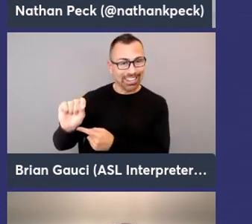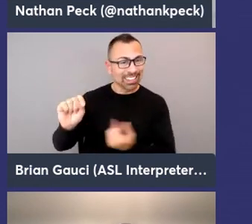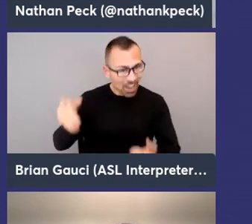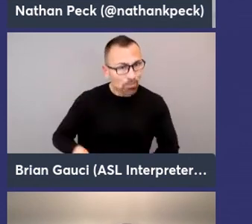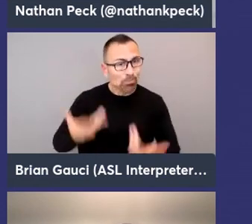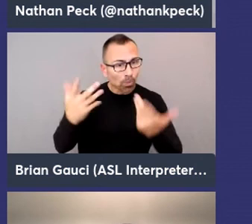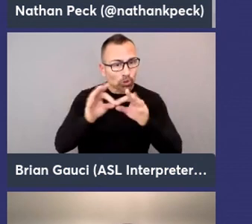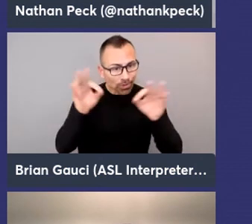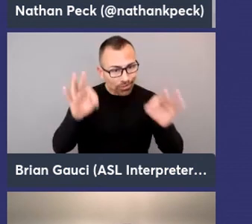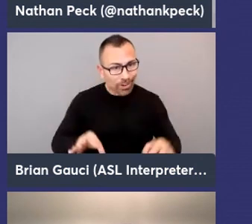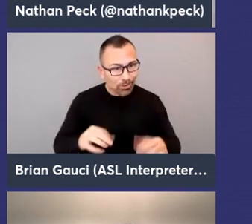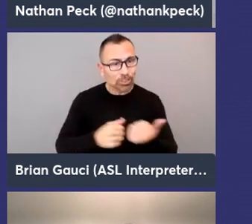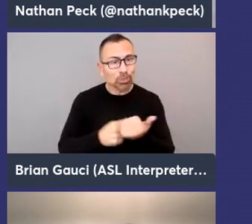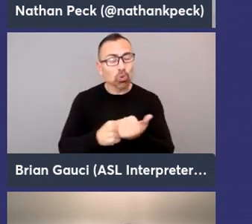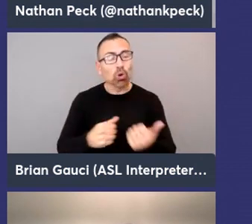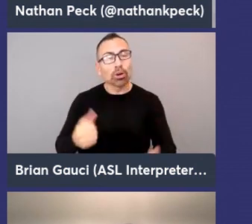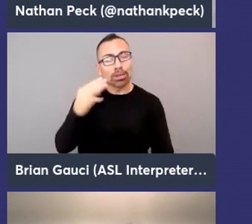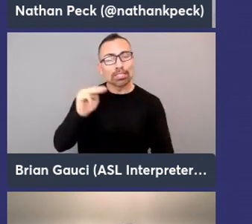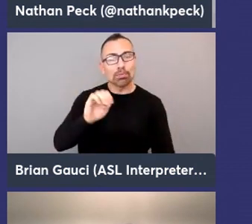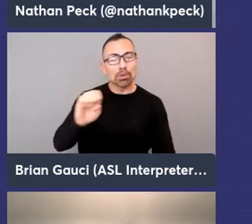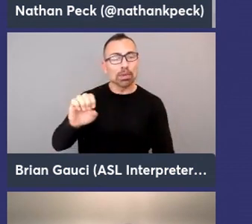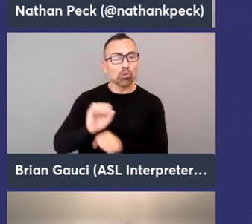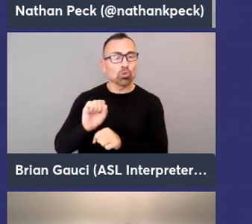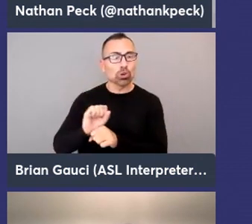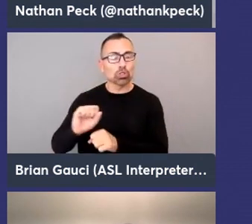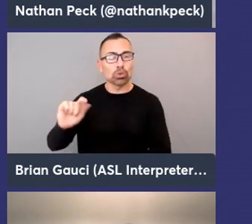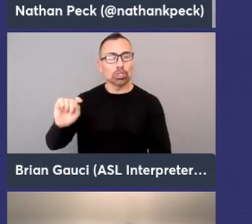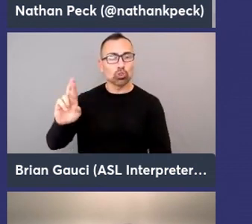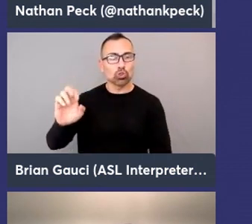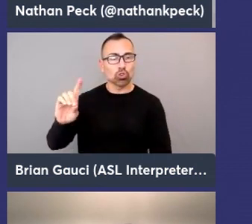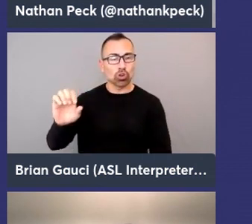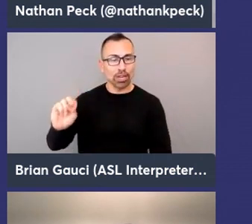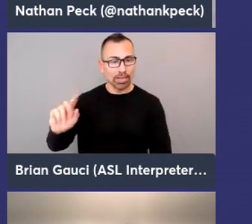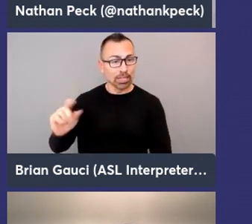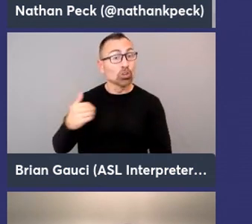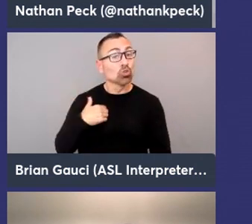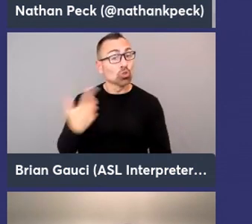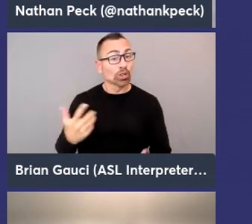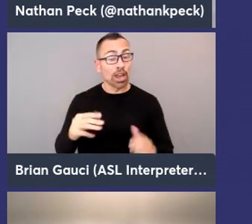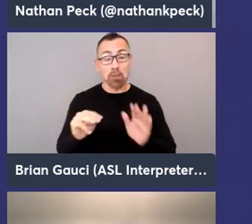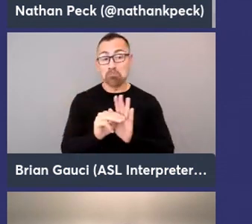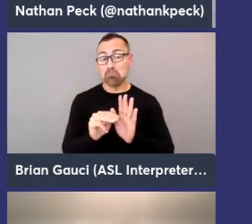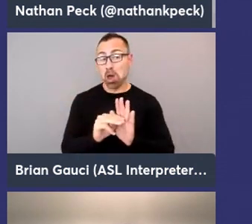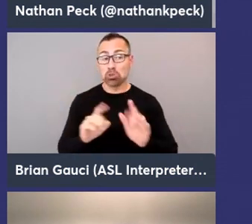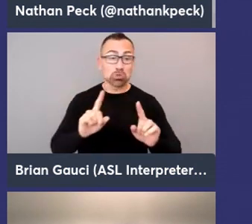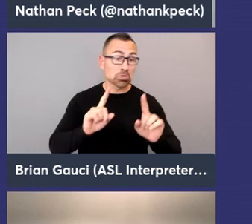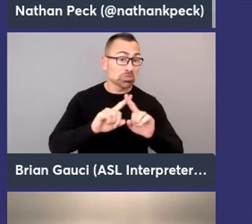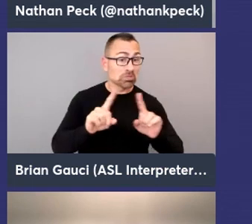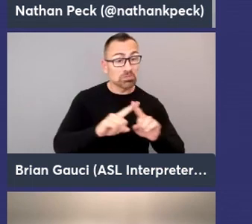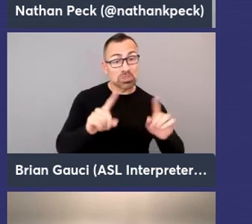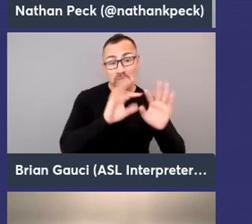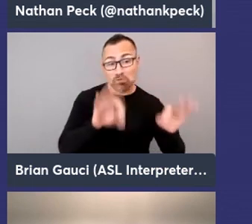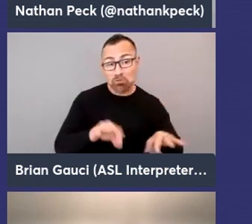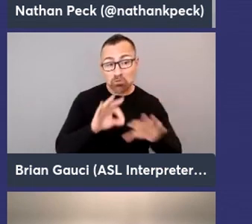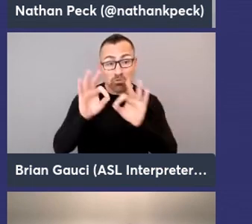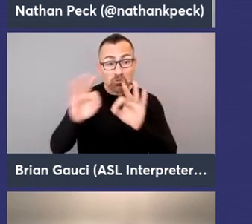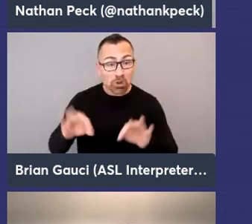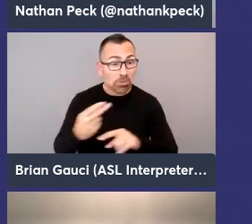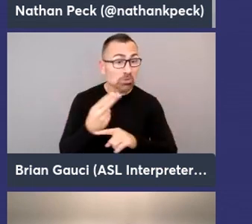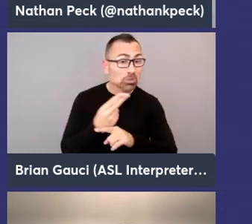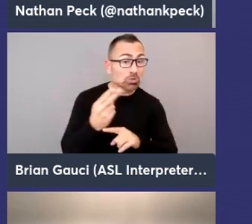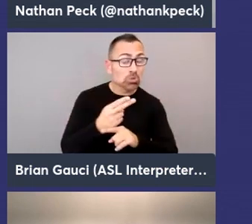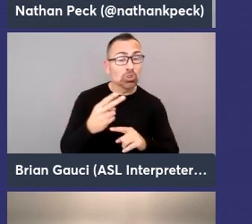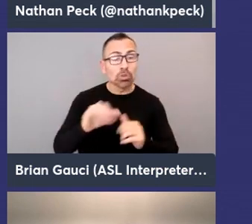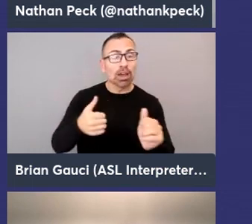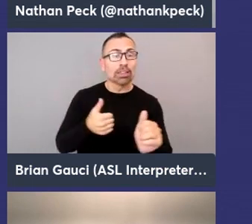GPU works with Triton, you could essentially kind of have models which are using different frameworks hosted behind the same endpoint with